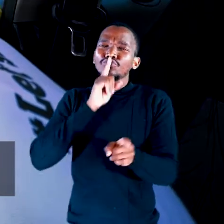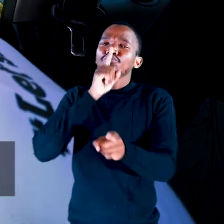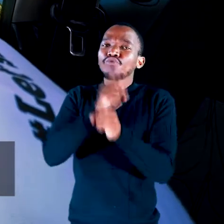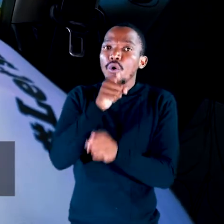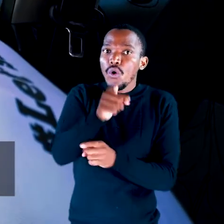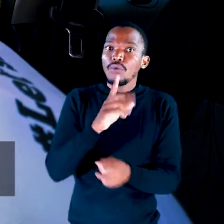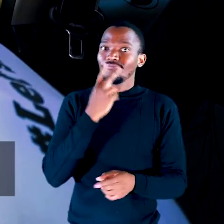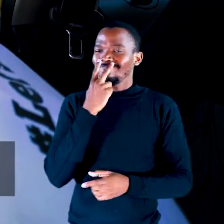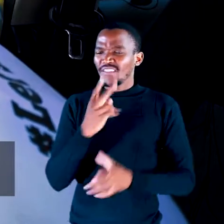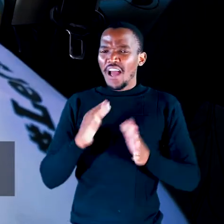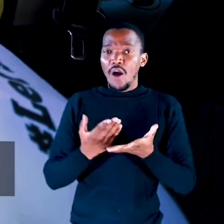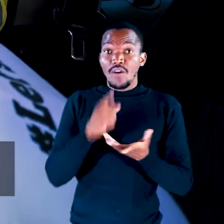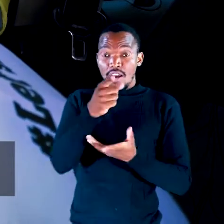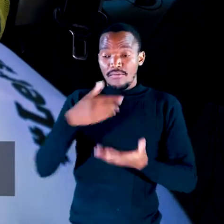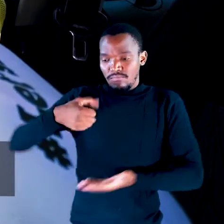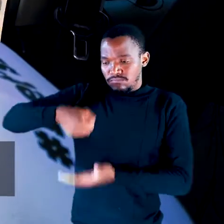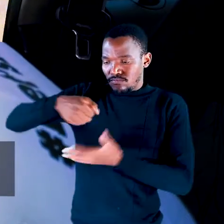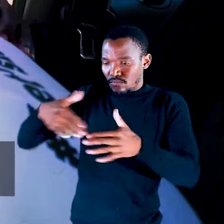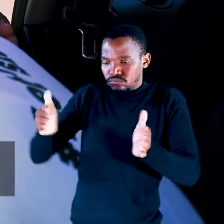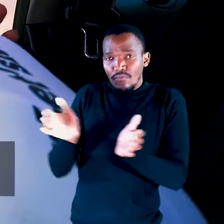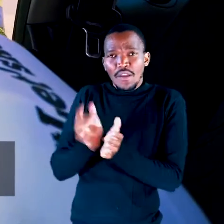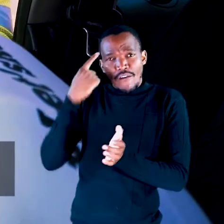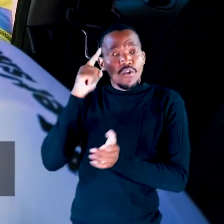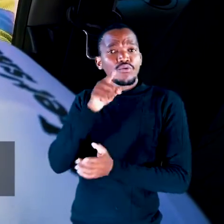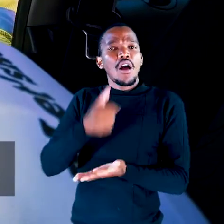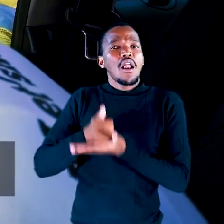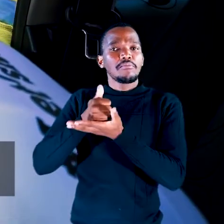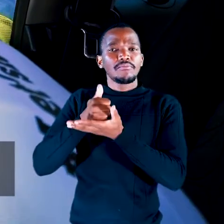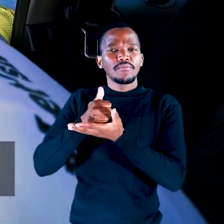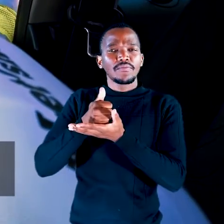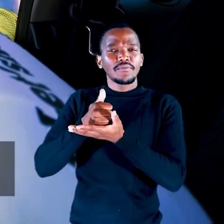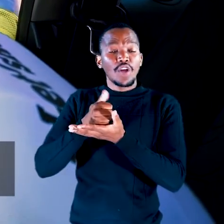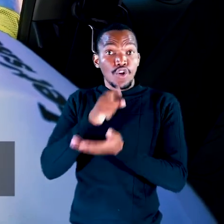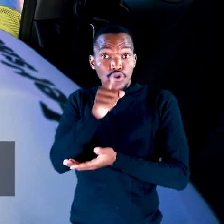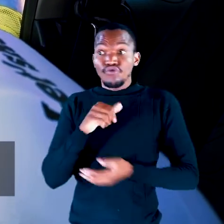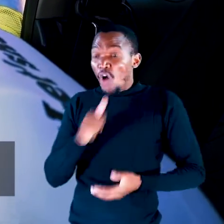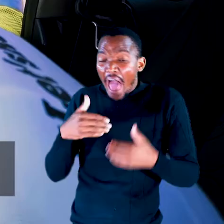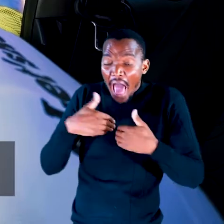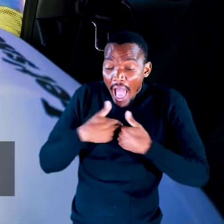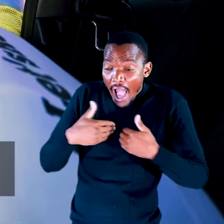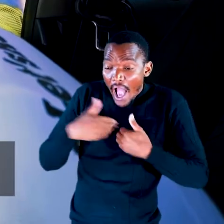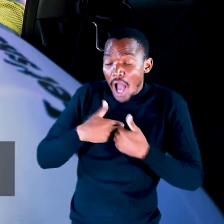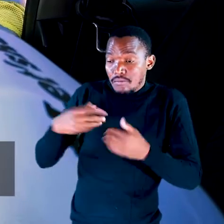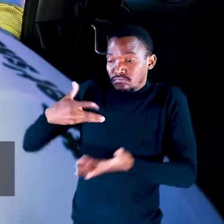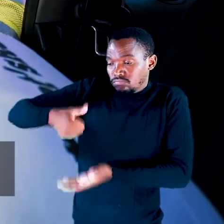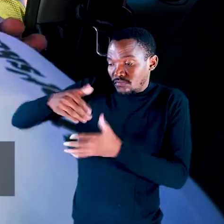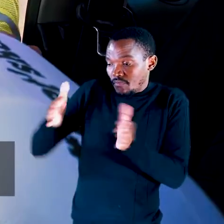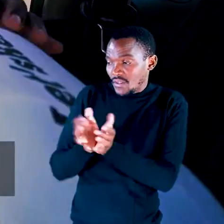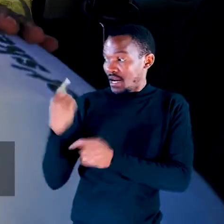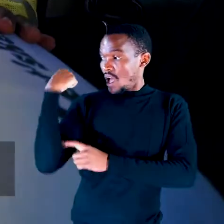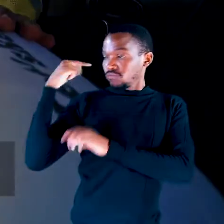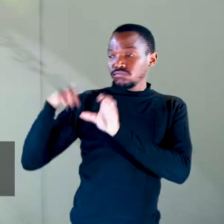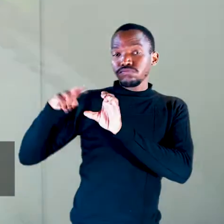gore wa bo tshwere first aid kit ya gago. Papa, ga ona first aid kit mo gonong ya gago?